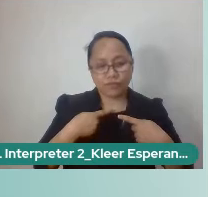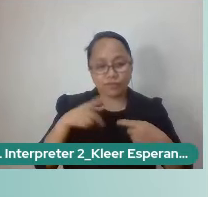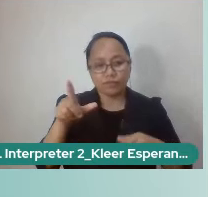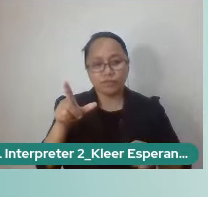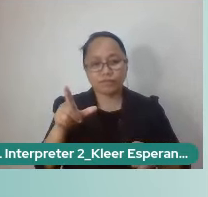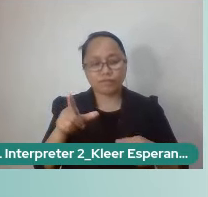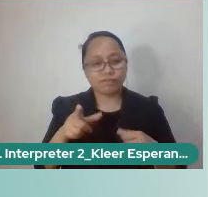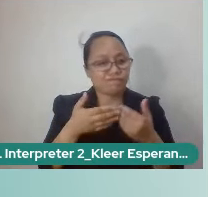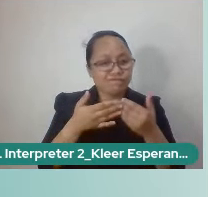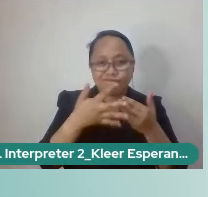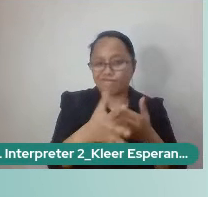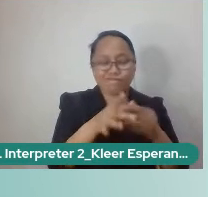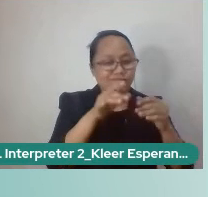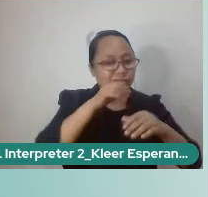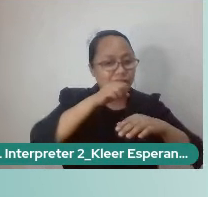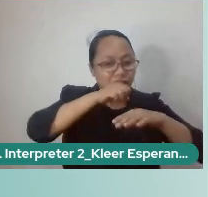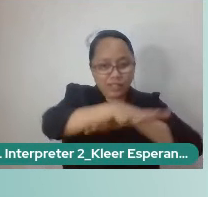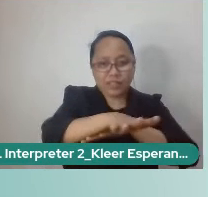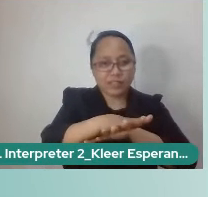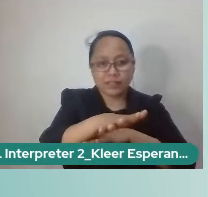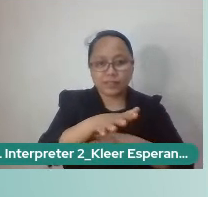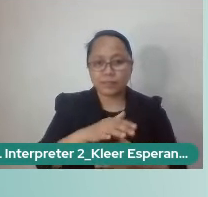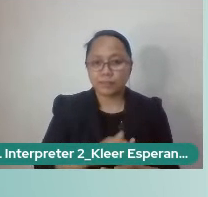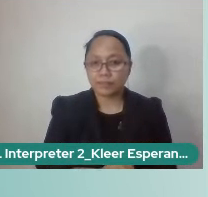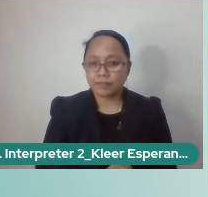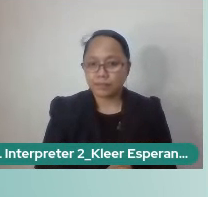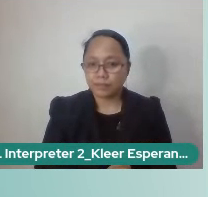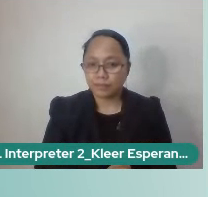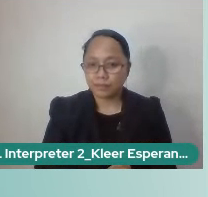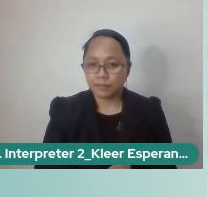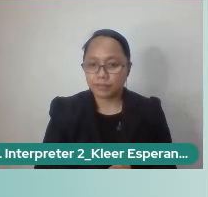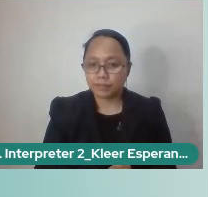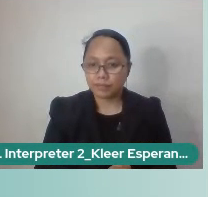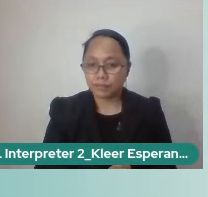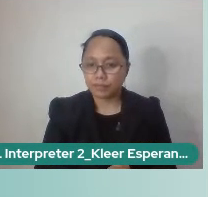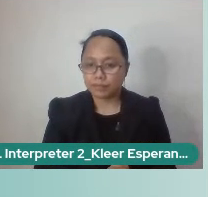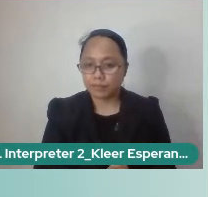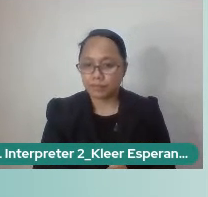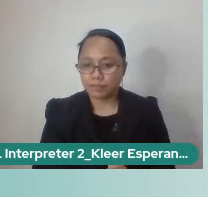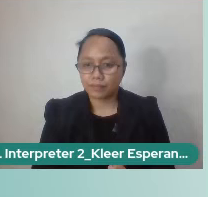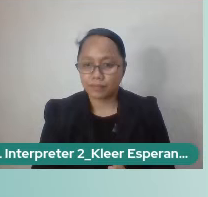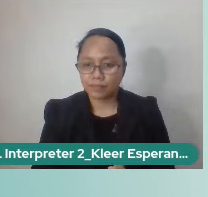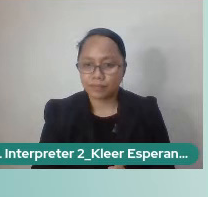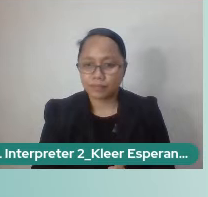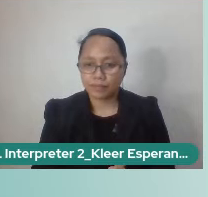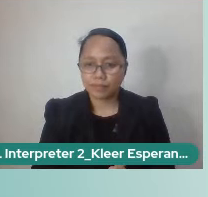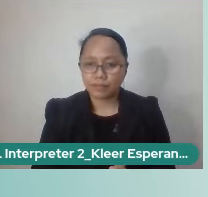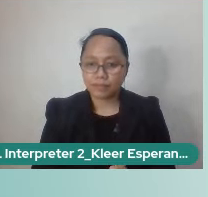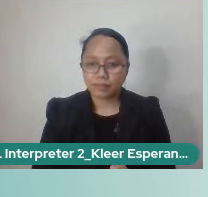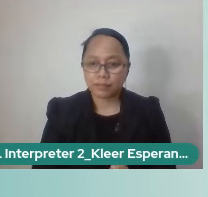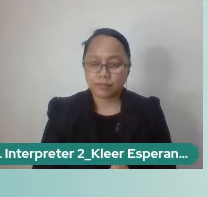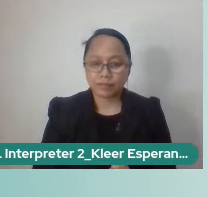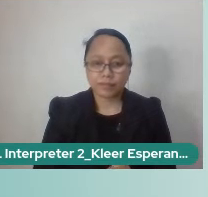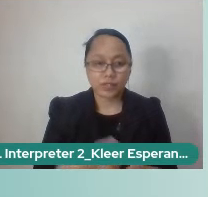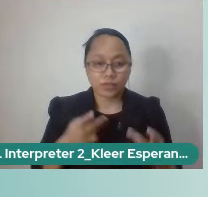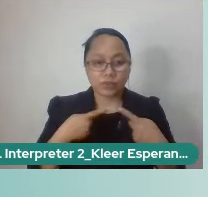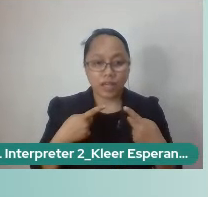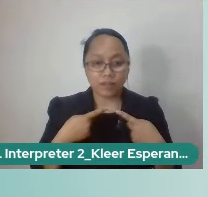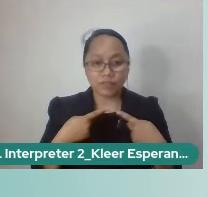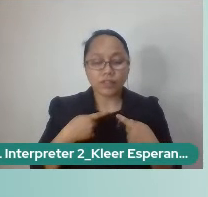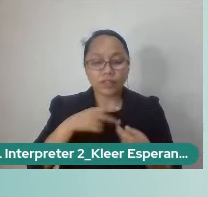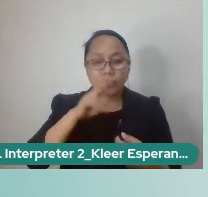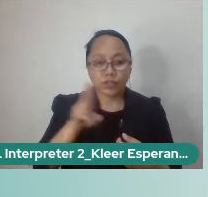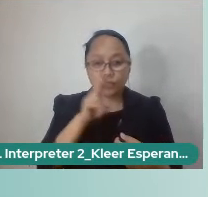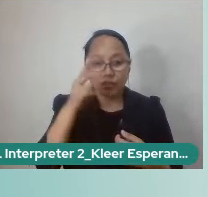sample for HPV-based screening. And we hope that this will enable new models of delivery for cervical screening and increase uptake